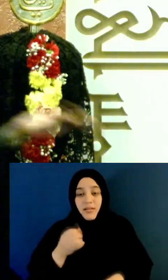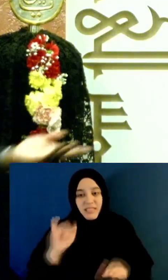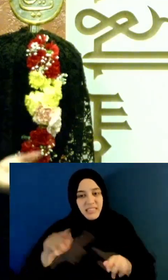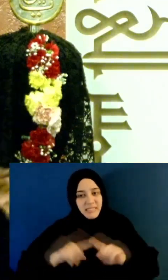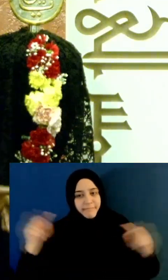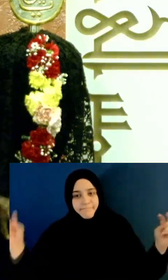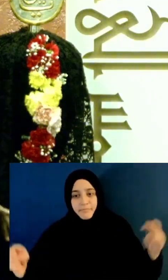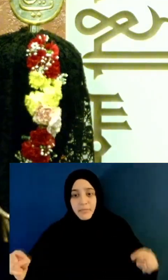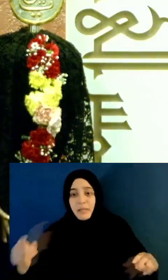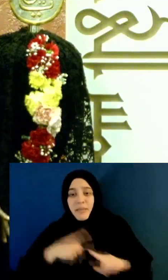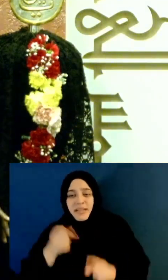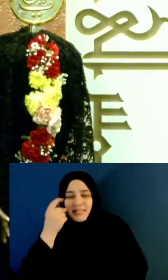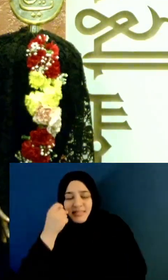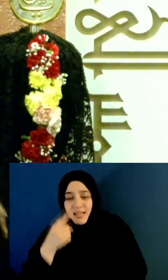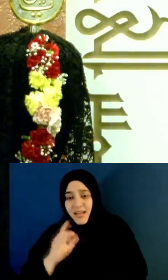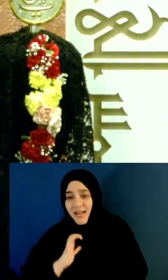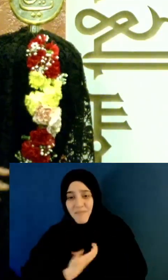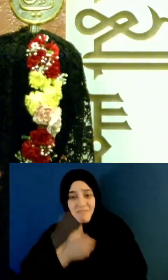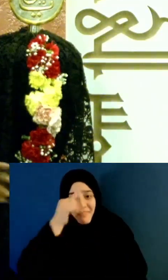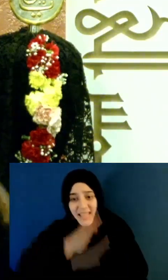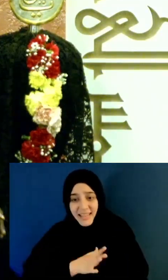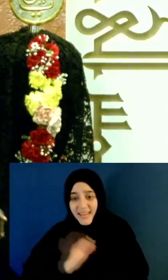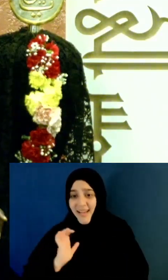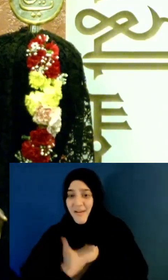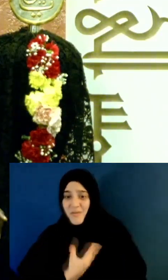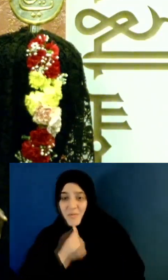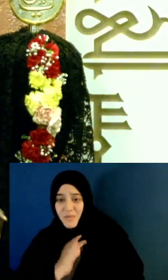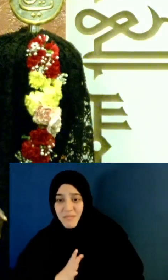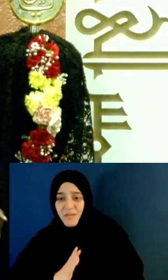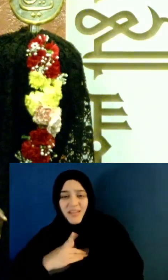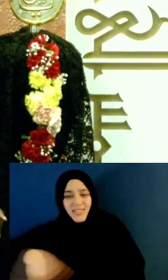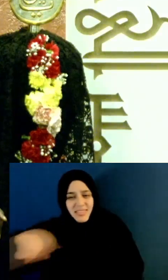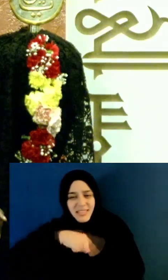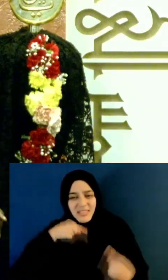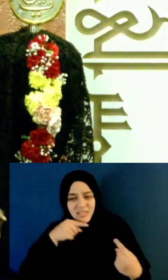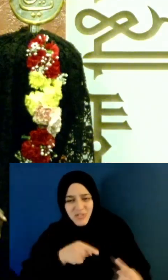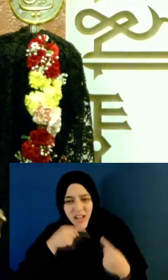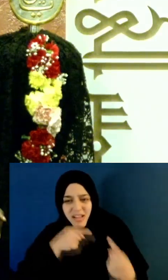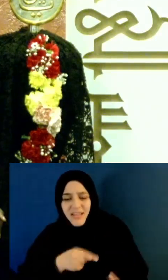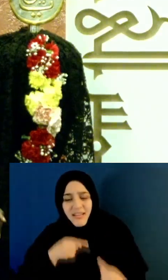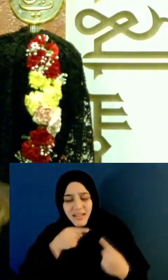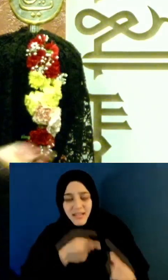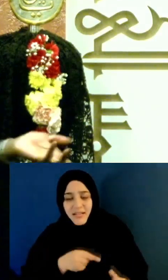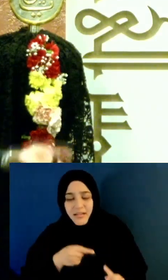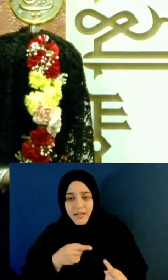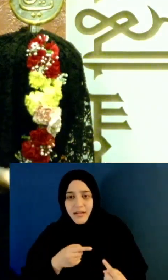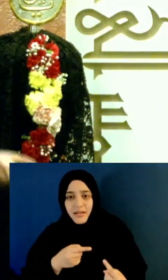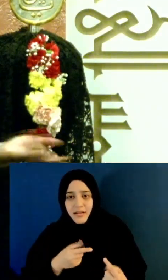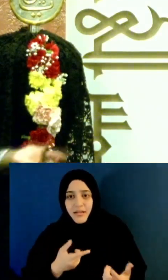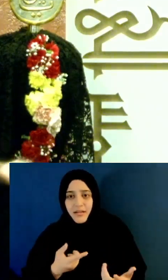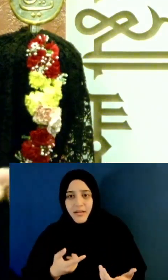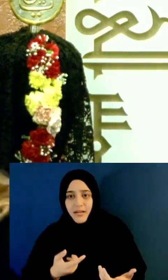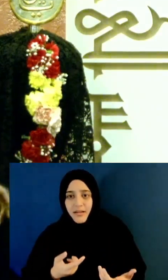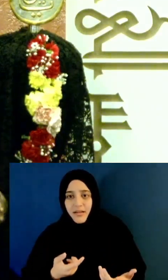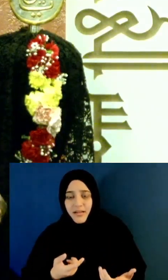are struggling. I'm at work, Sheikh. And this, my boss, just want to shake my hand, Sheikh. There is nothing. What can I